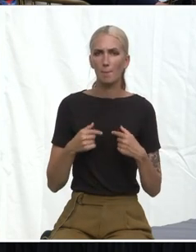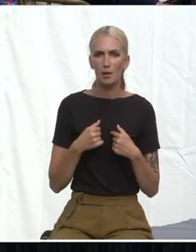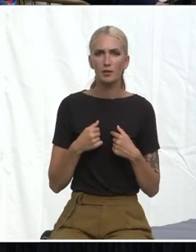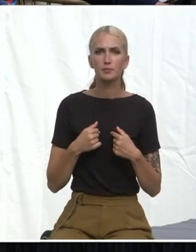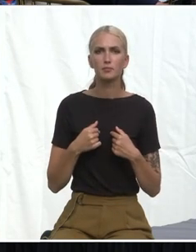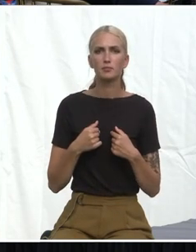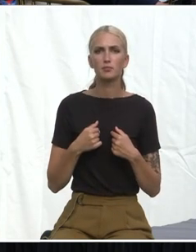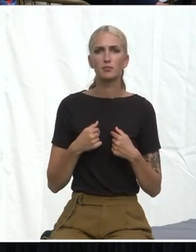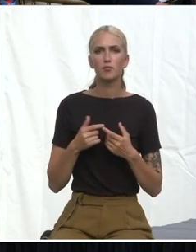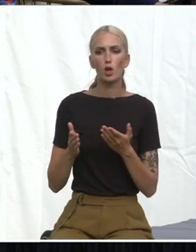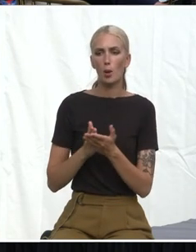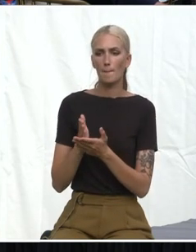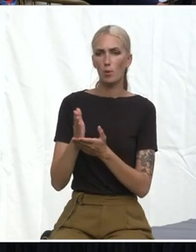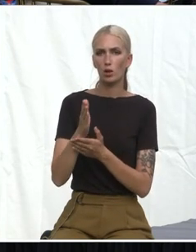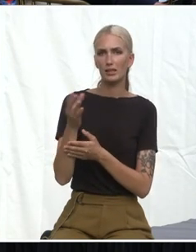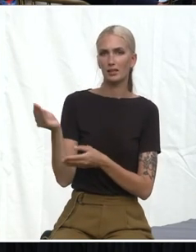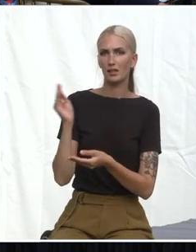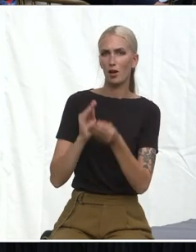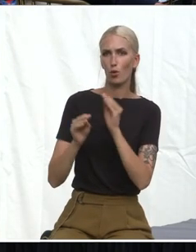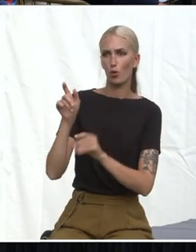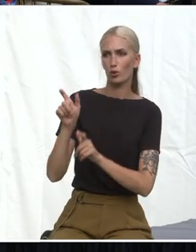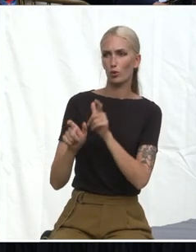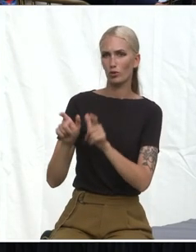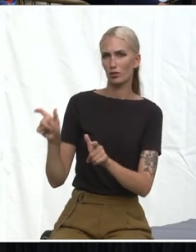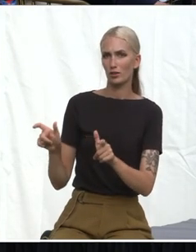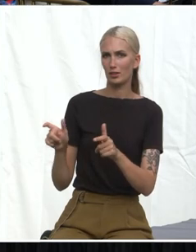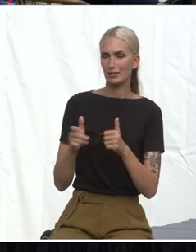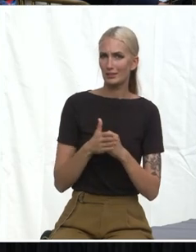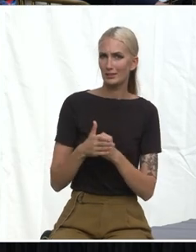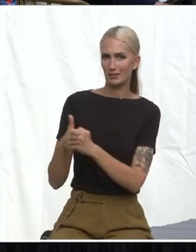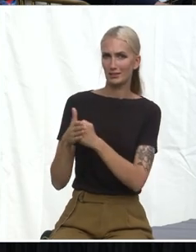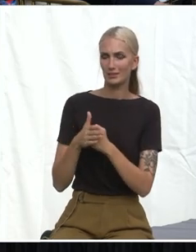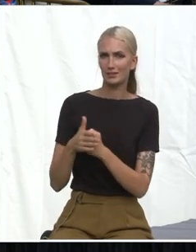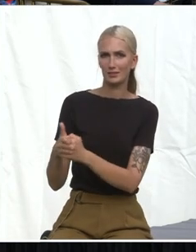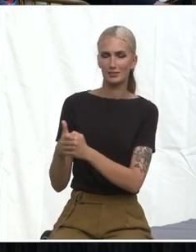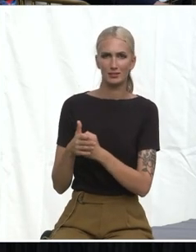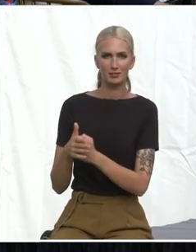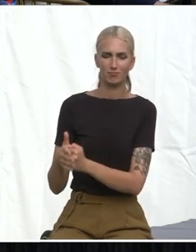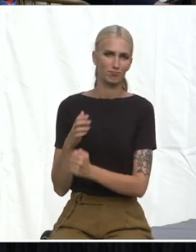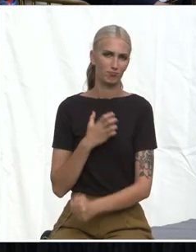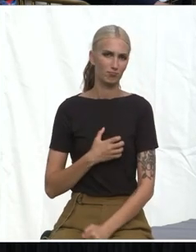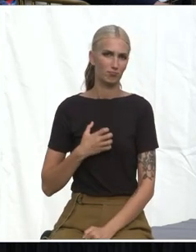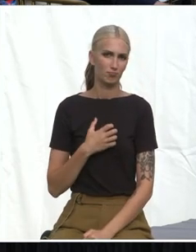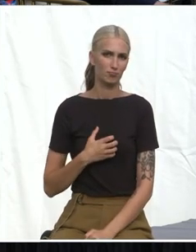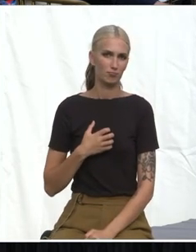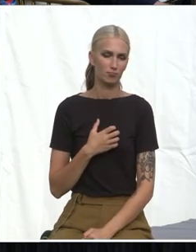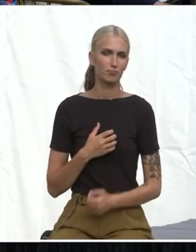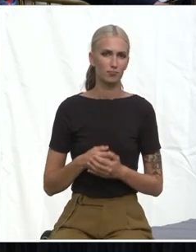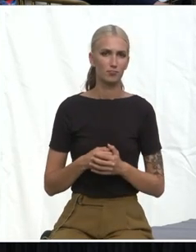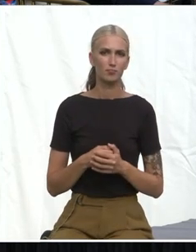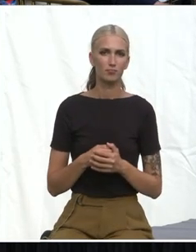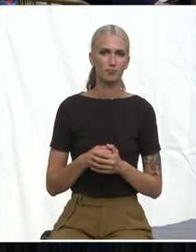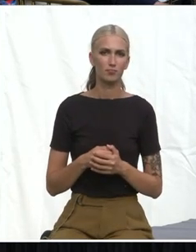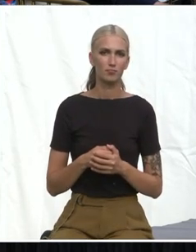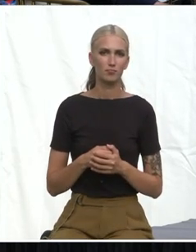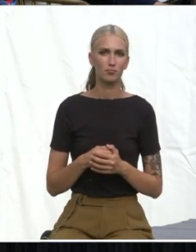pushing the policymakers is the key component for me. We often find